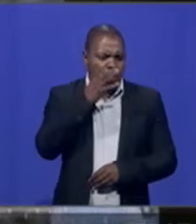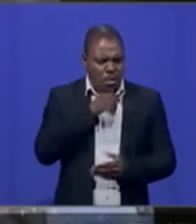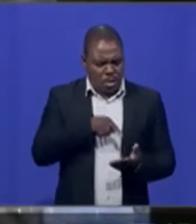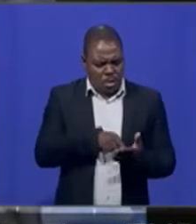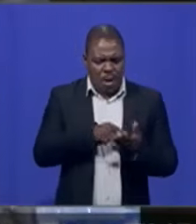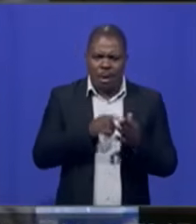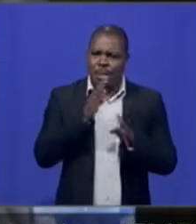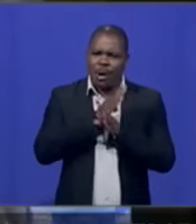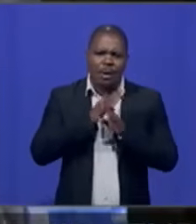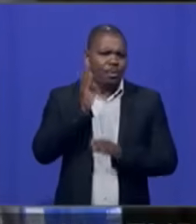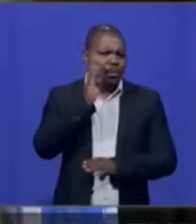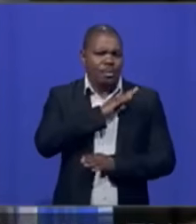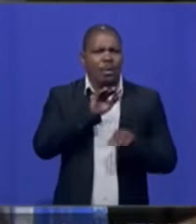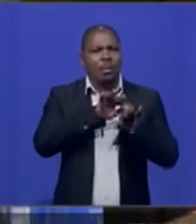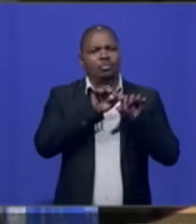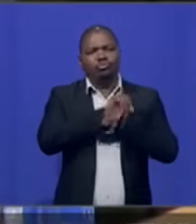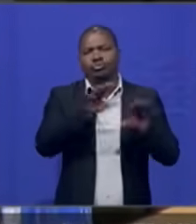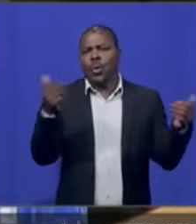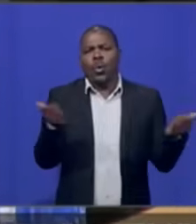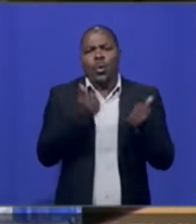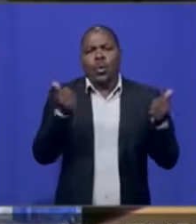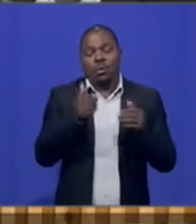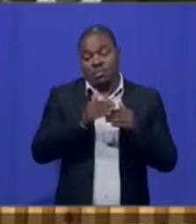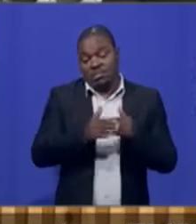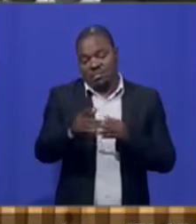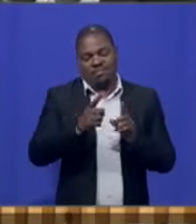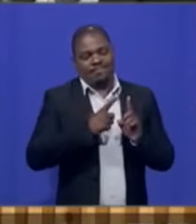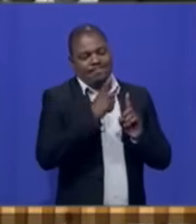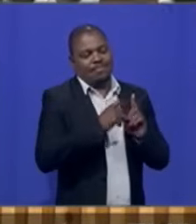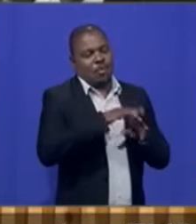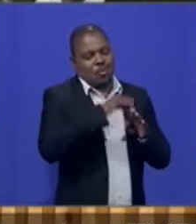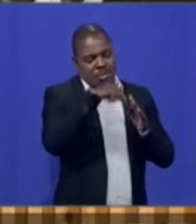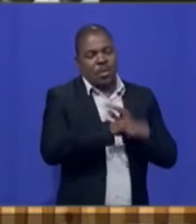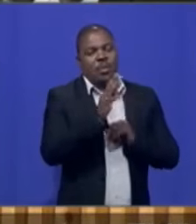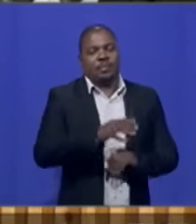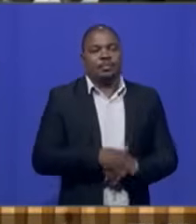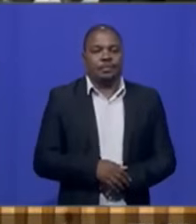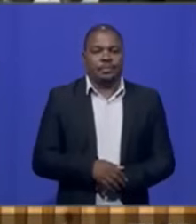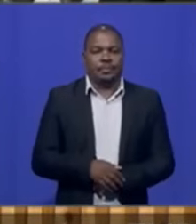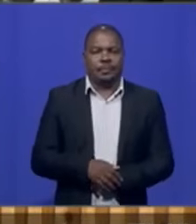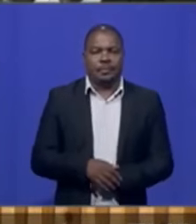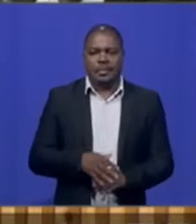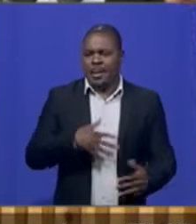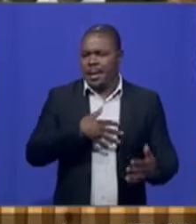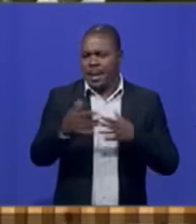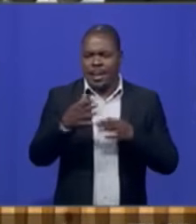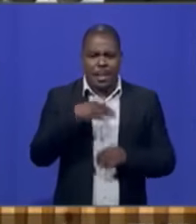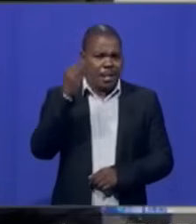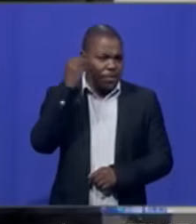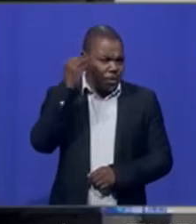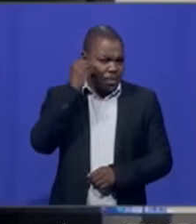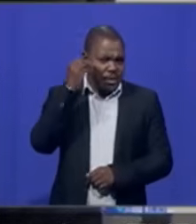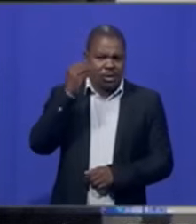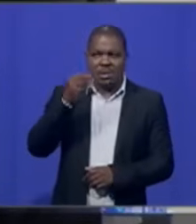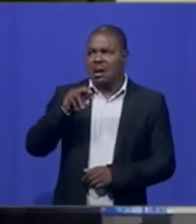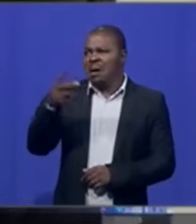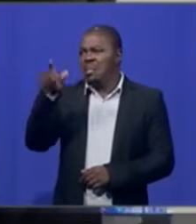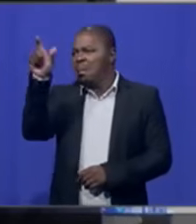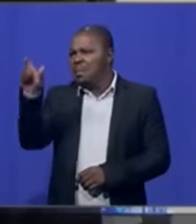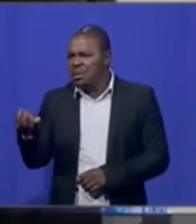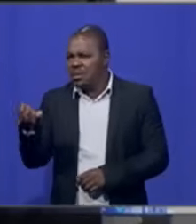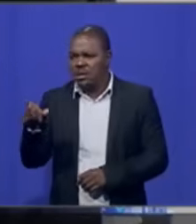tsona e le ntlha eo a ntseng a tla botsiswa hantle ka yona nakong e tlang. I have not shared any information with any other